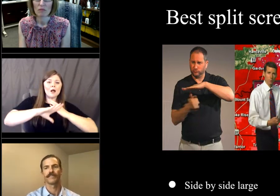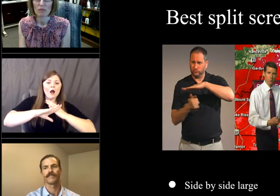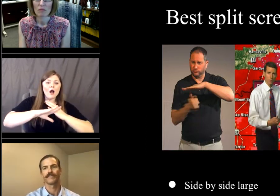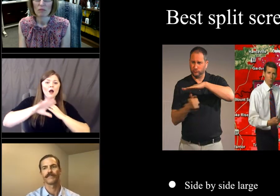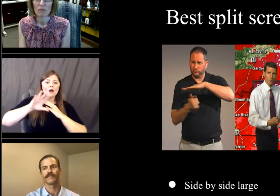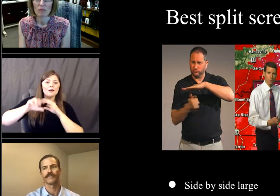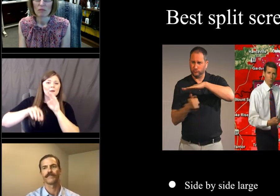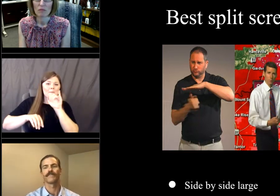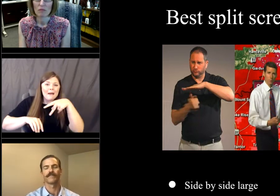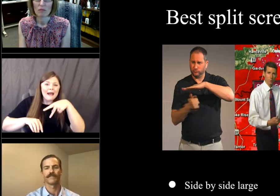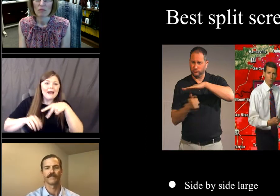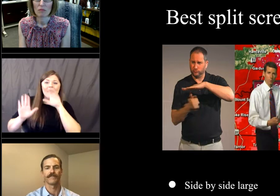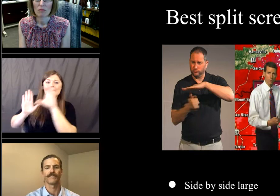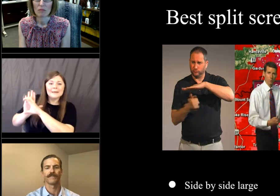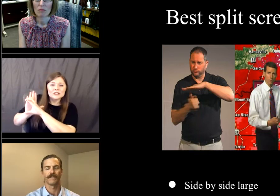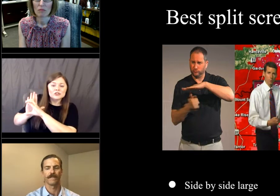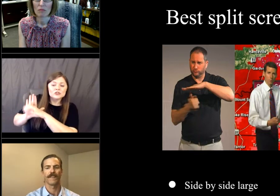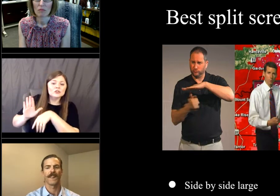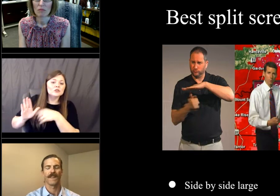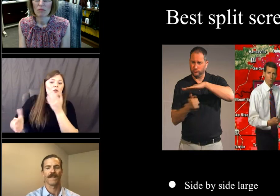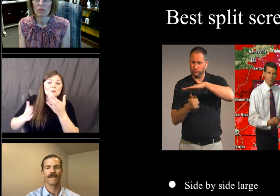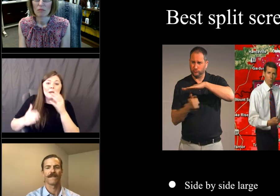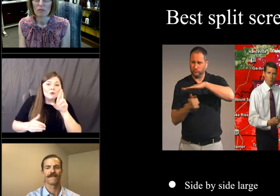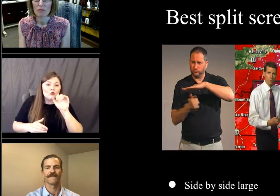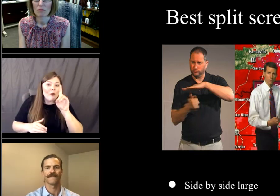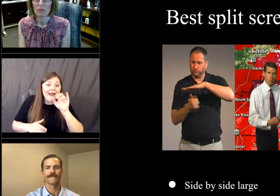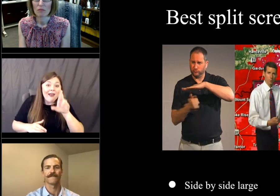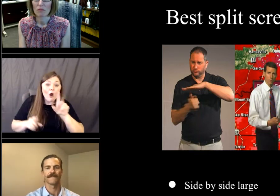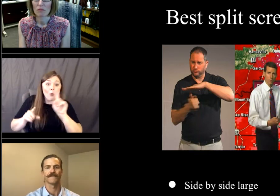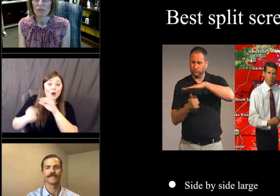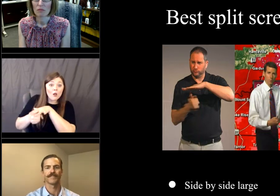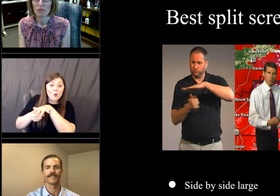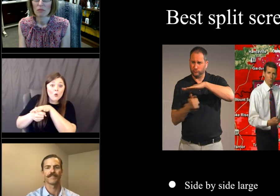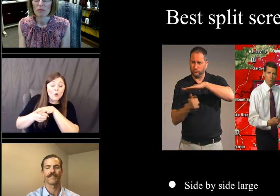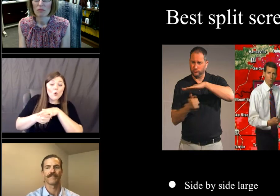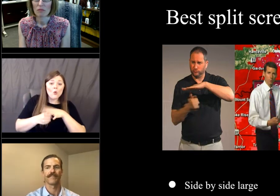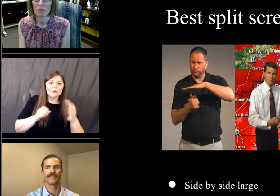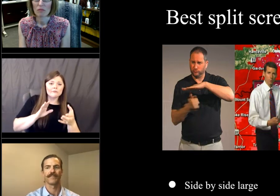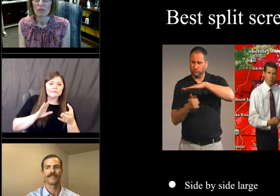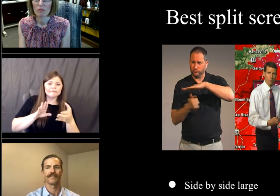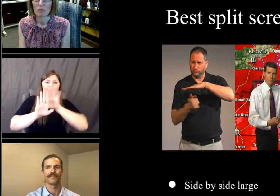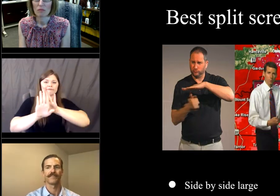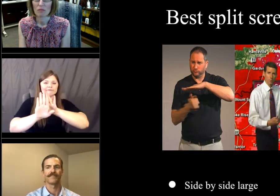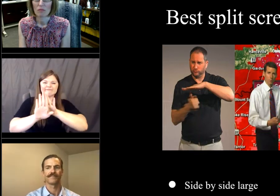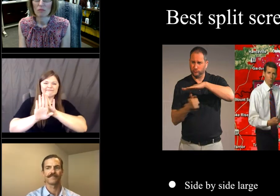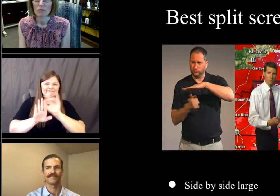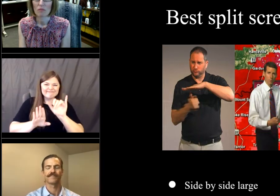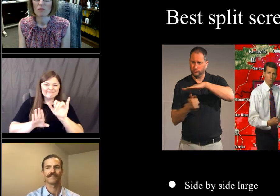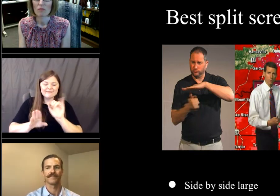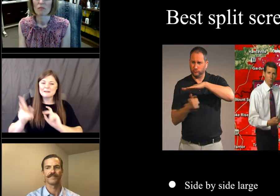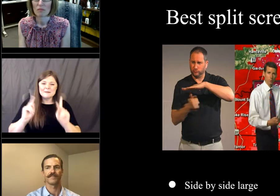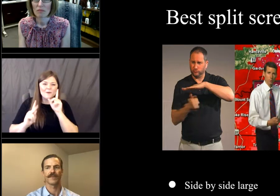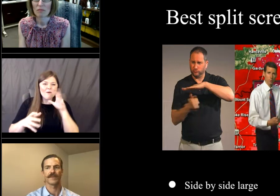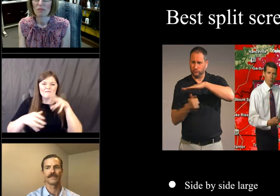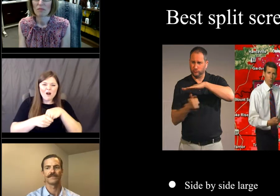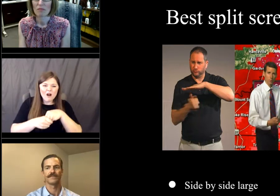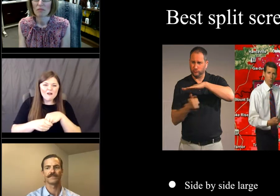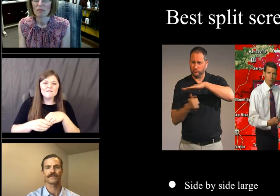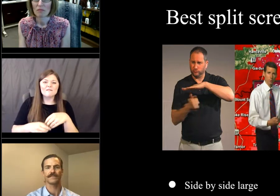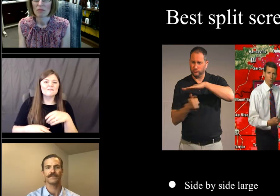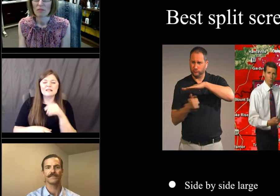map, or possibly obscure the radar image or some information. And our focus group participants did not like that at all. They